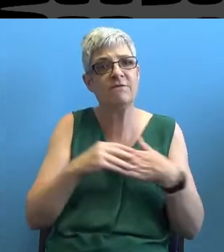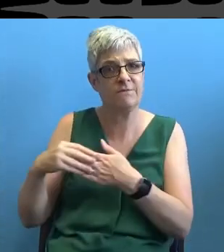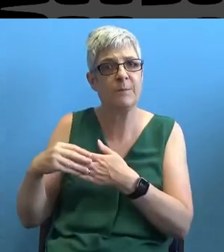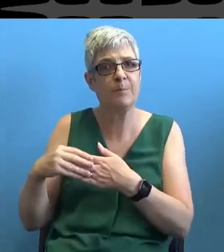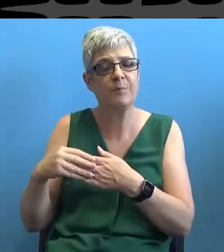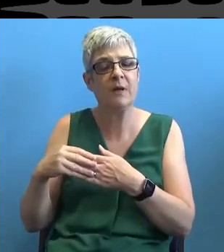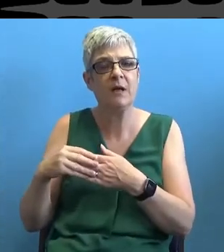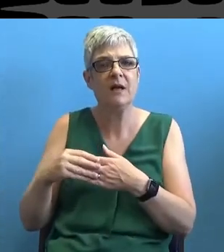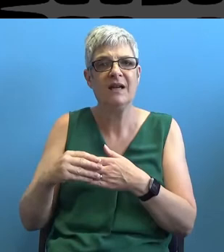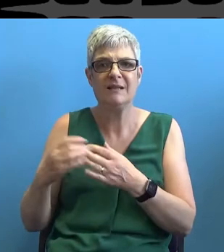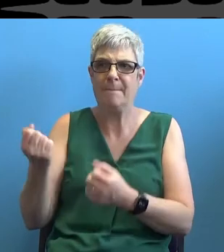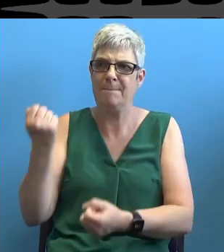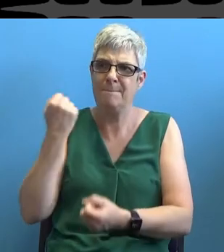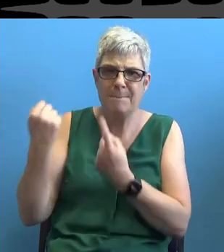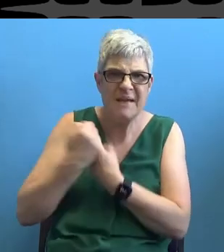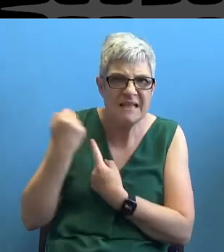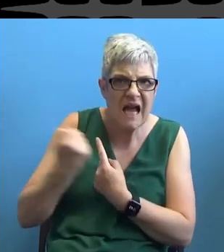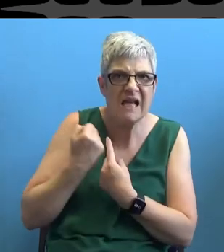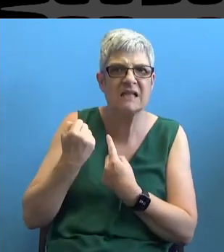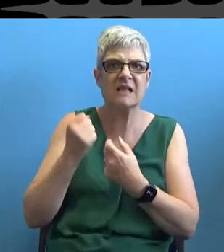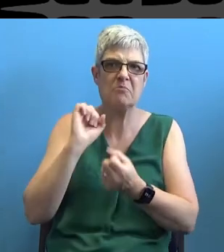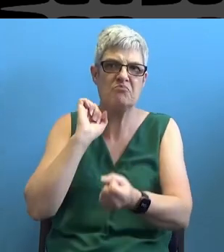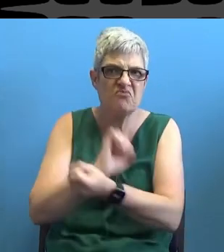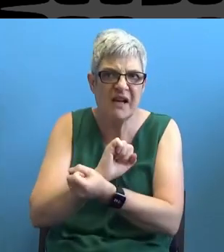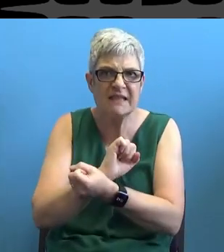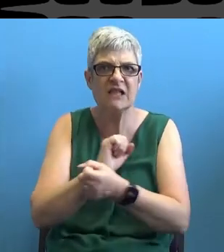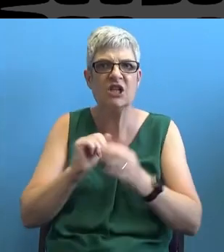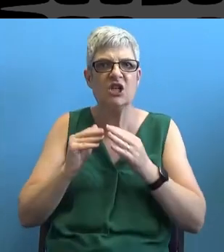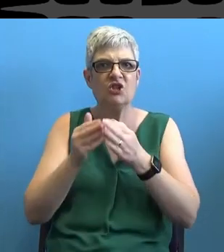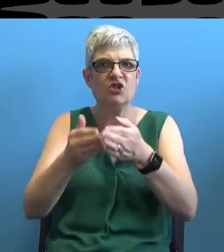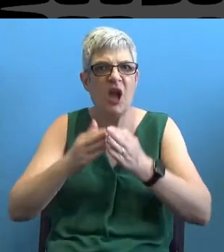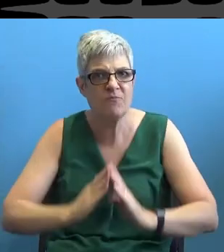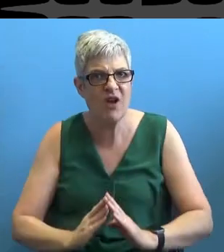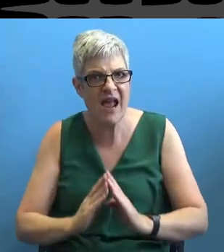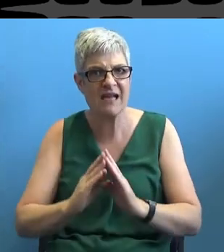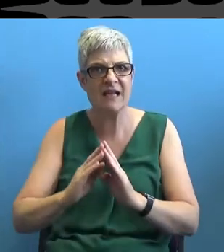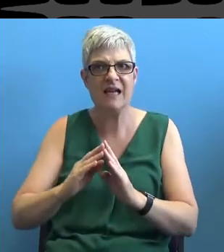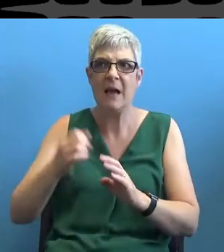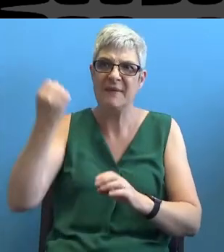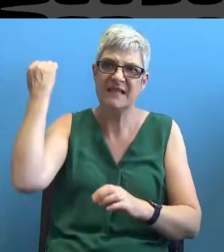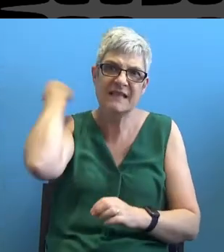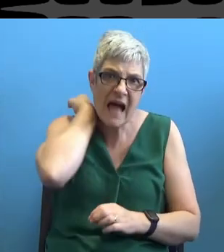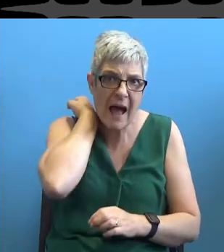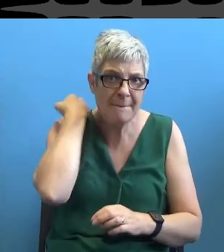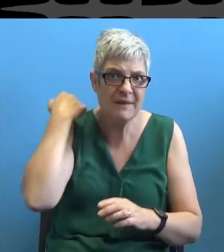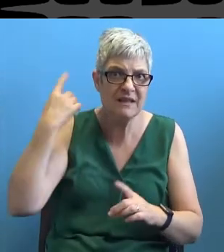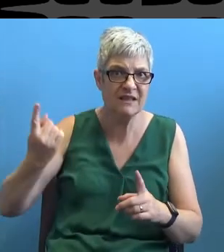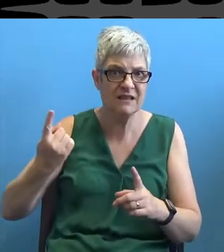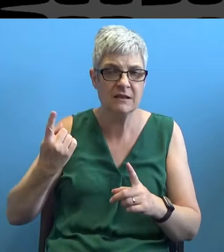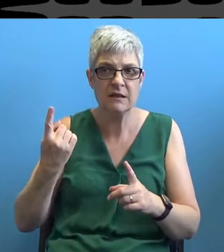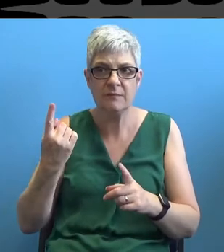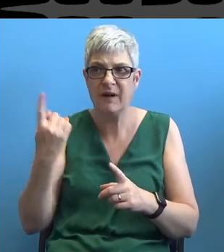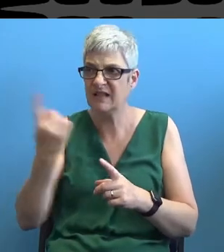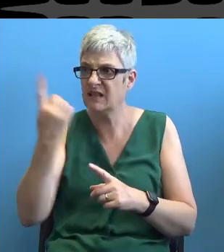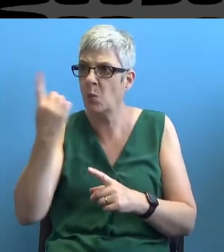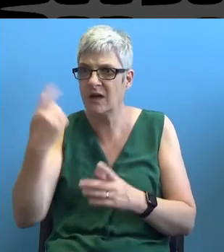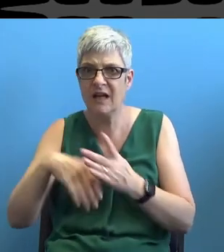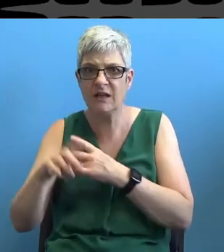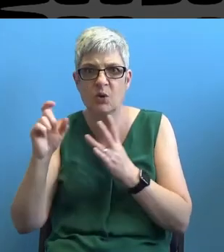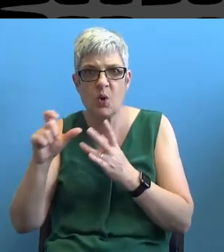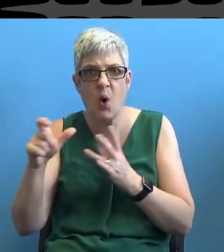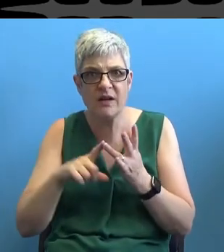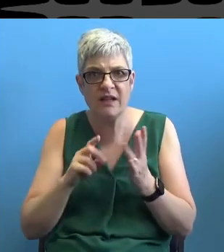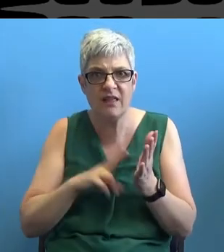imprisonment, shipwreck, and much more, include being stabbed in the back by some at Corinth who he had led to faith in